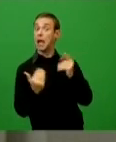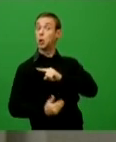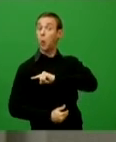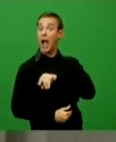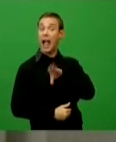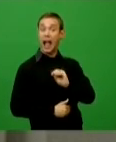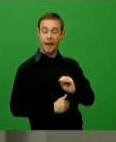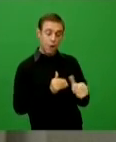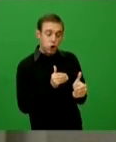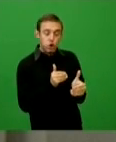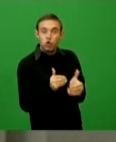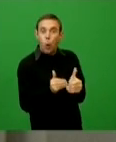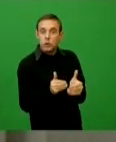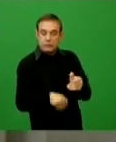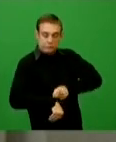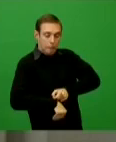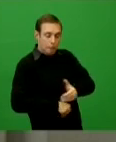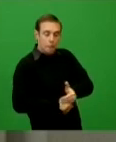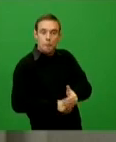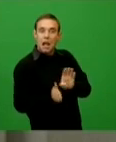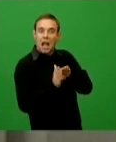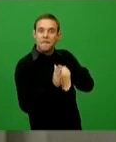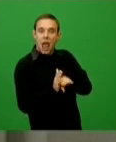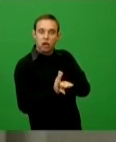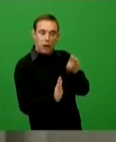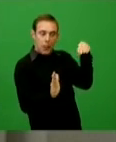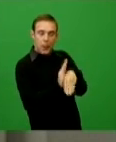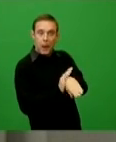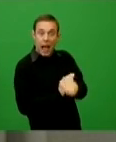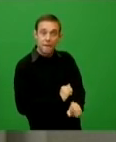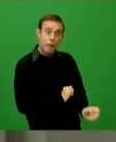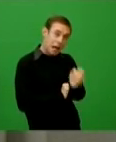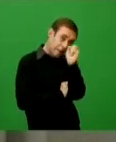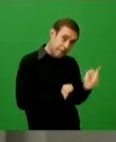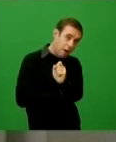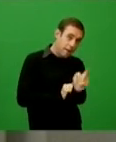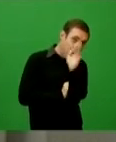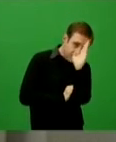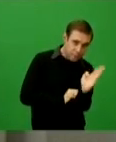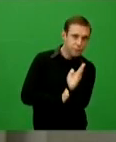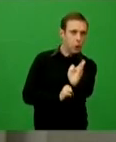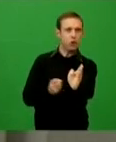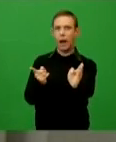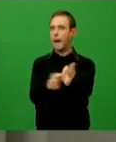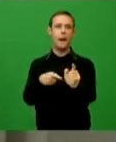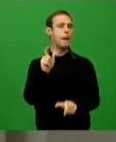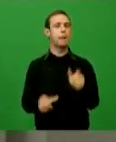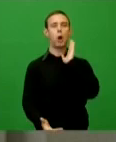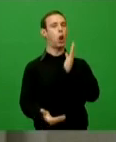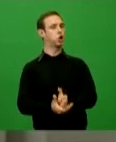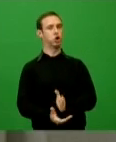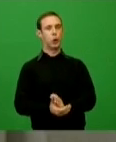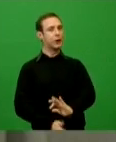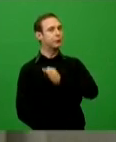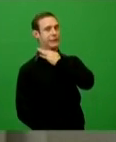short-term inflation outlook in January, the longer-term expectations remain anchored uncomfortably at the upper